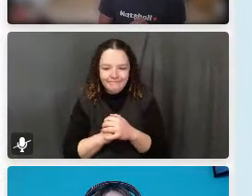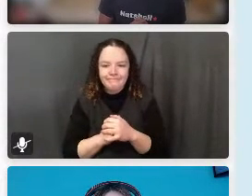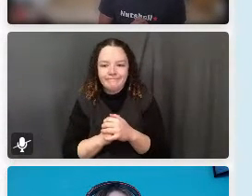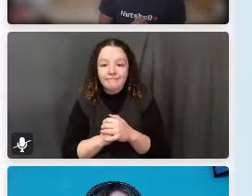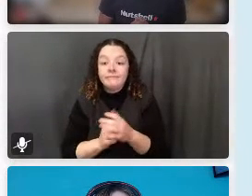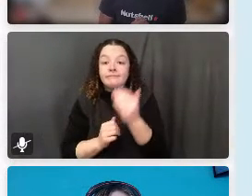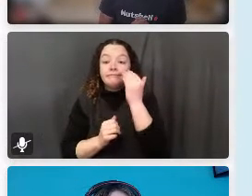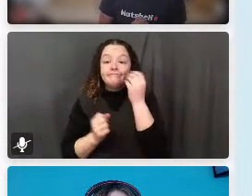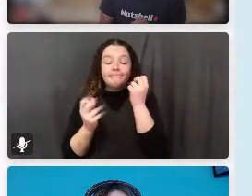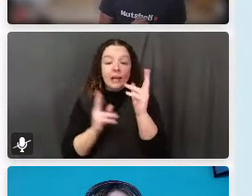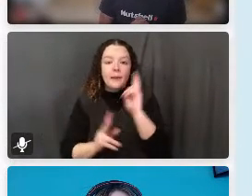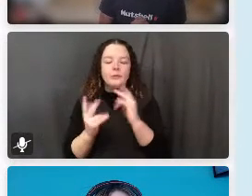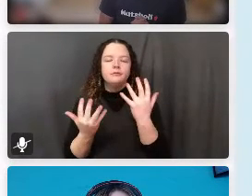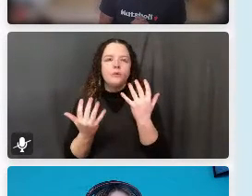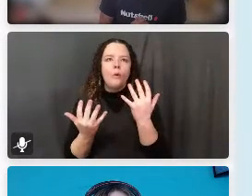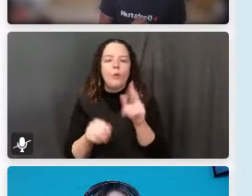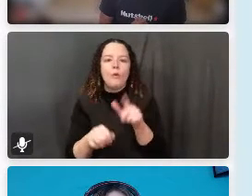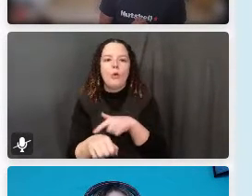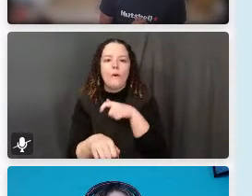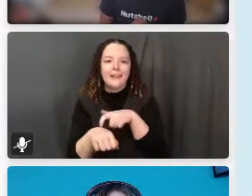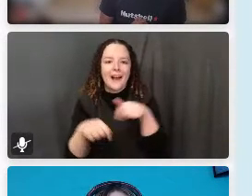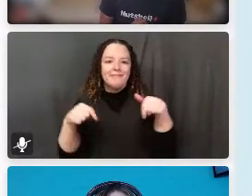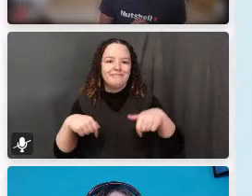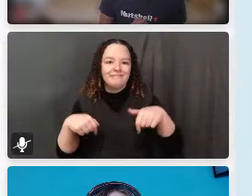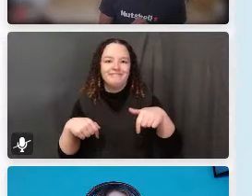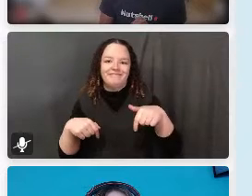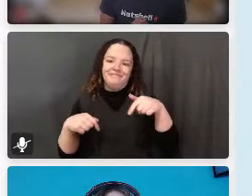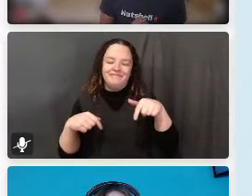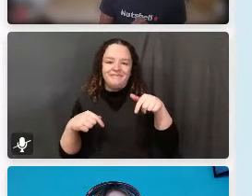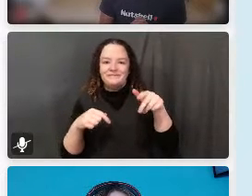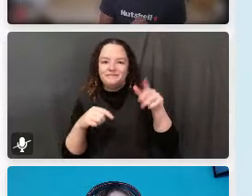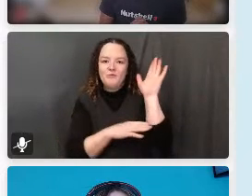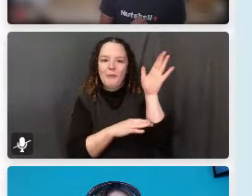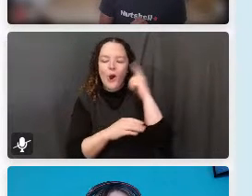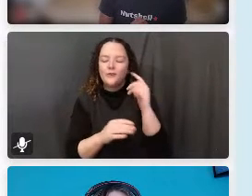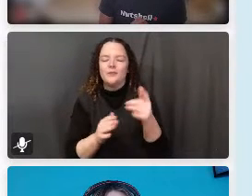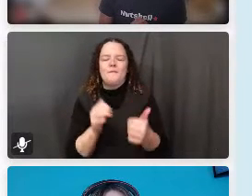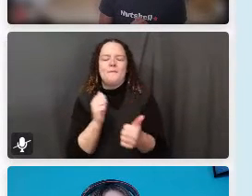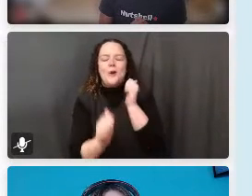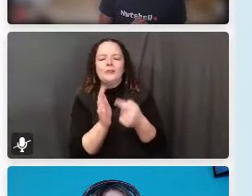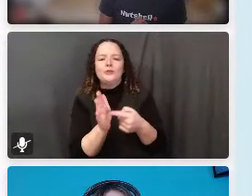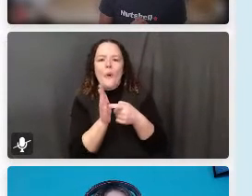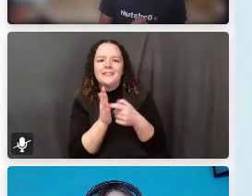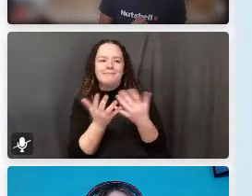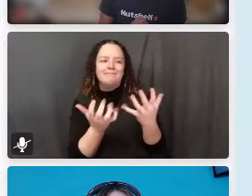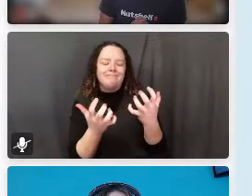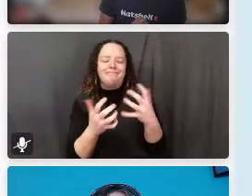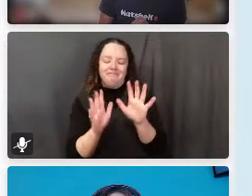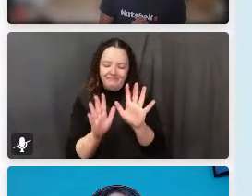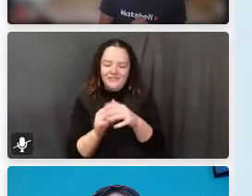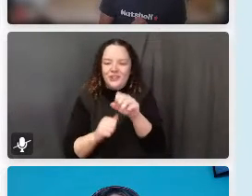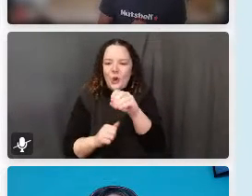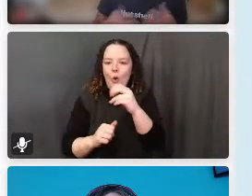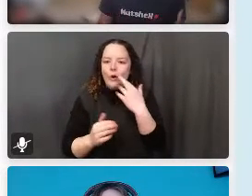of people have been waiting a long time for this Nutshell Campaigns webinar. It's one of our most requested webinars, and we hope we give a lot of good